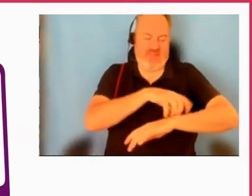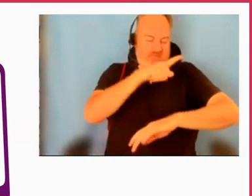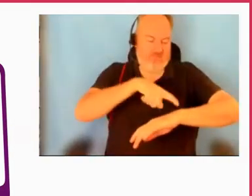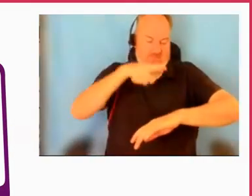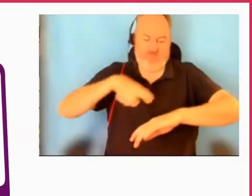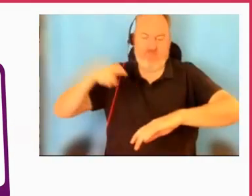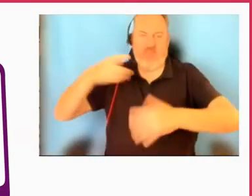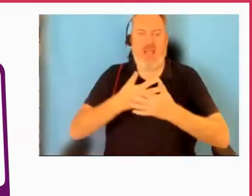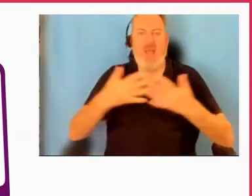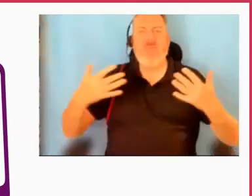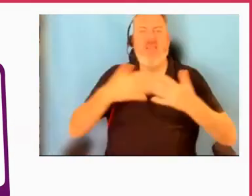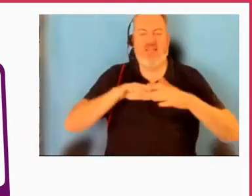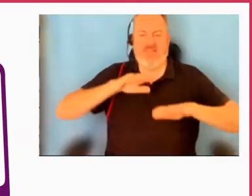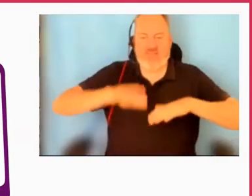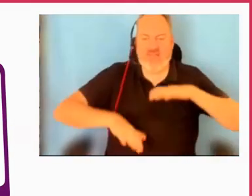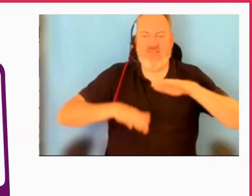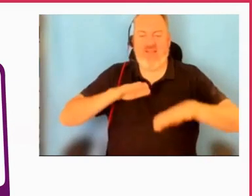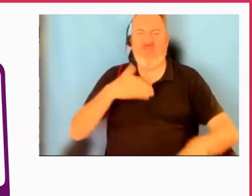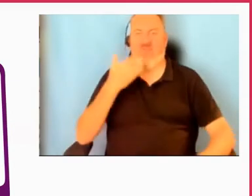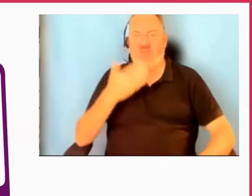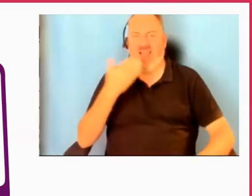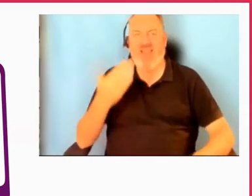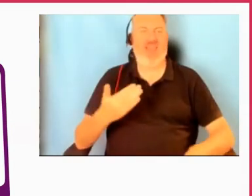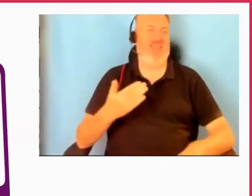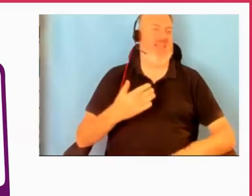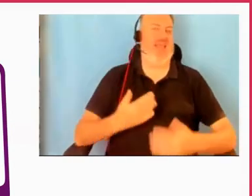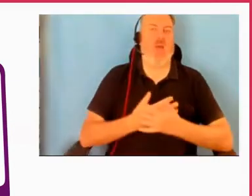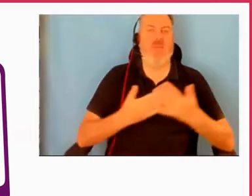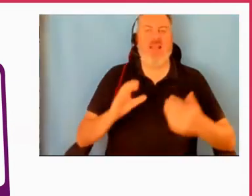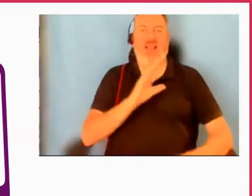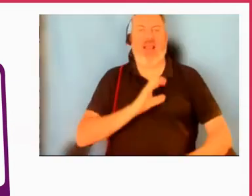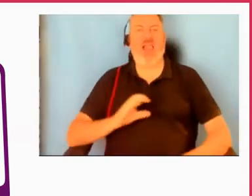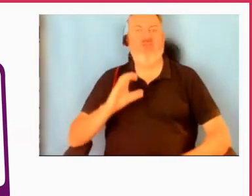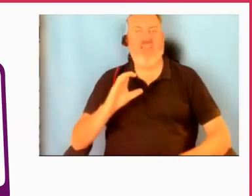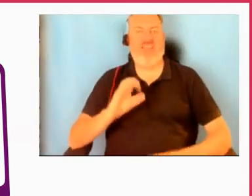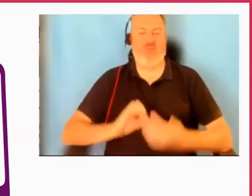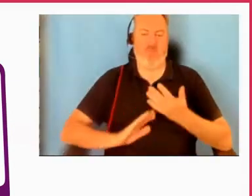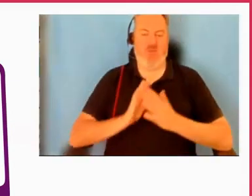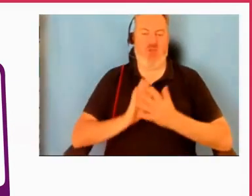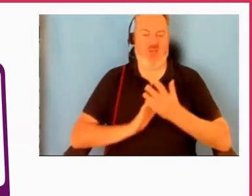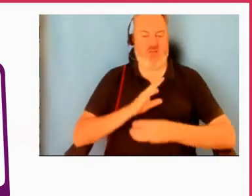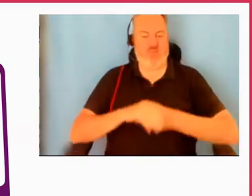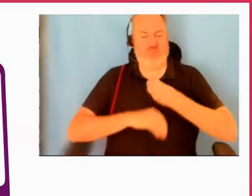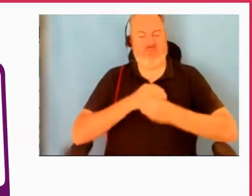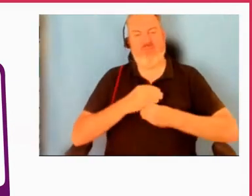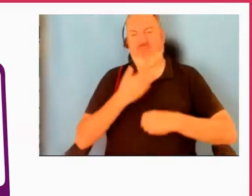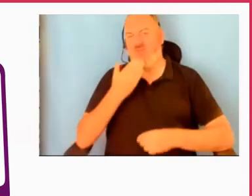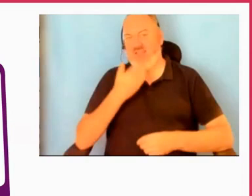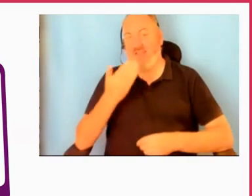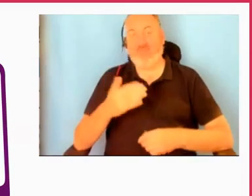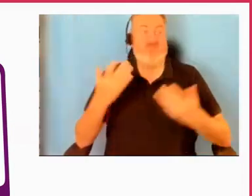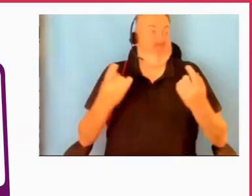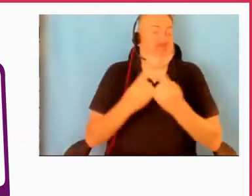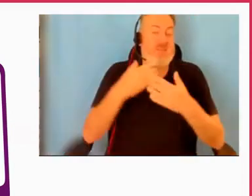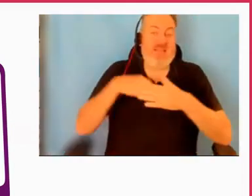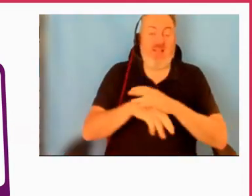steps or the amount of calories that you've burned. It could really be anything like this, or even something that you have in your home